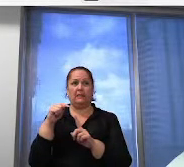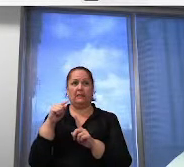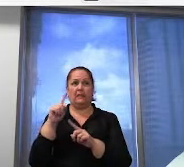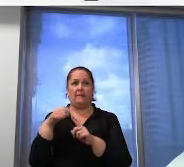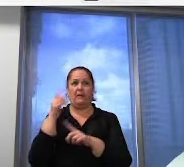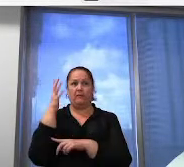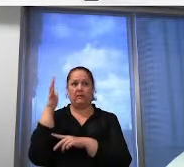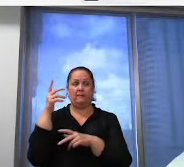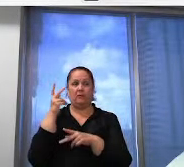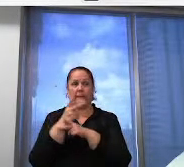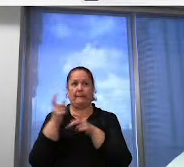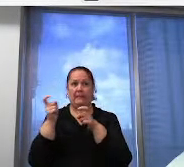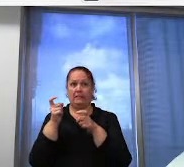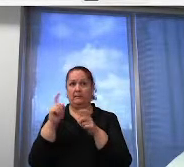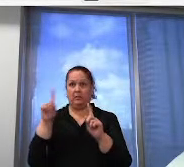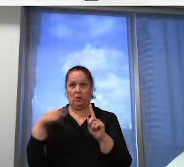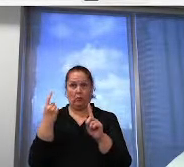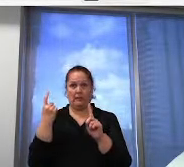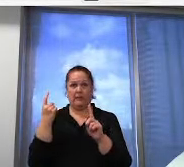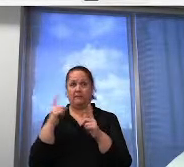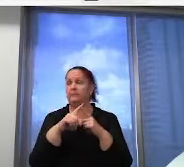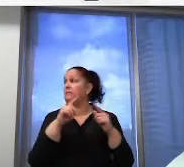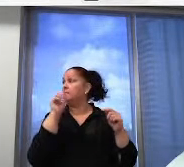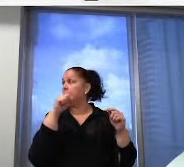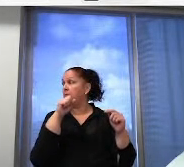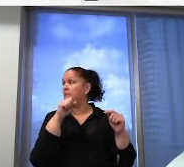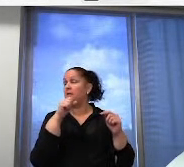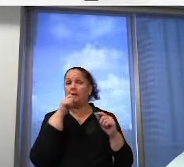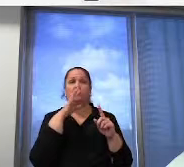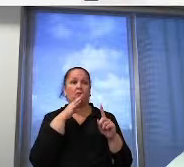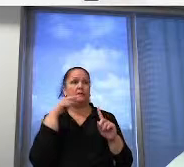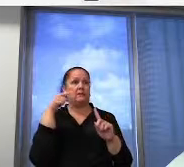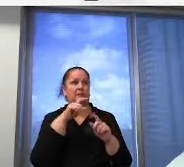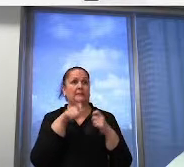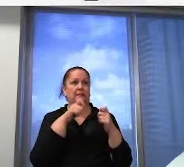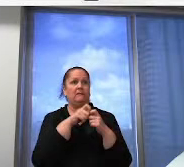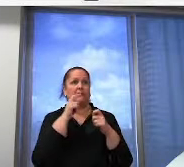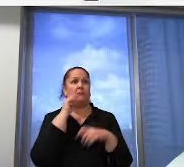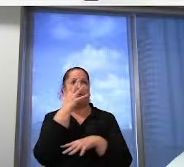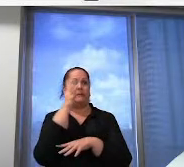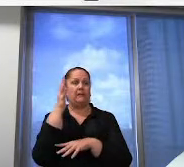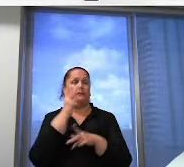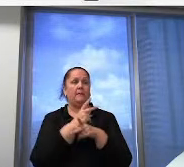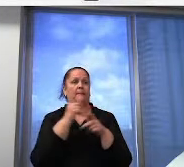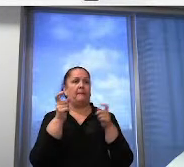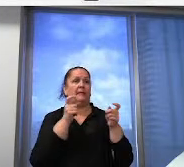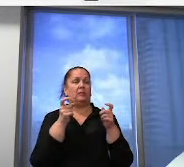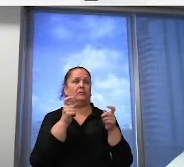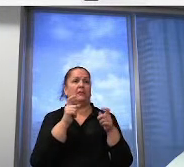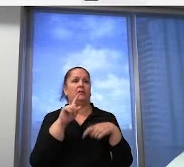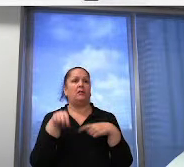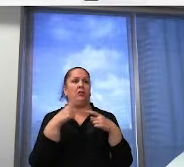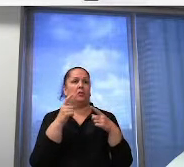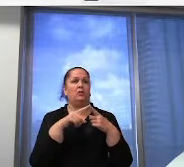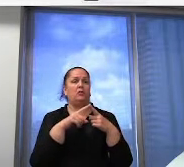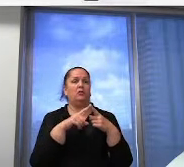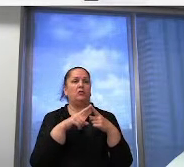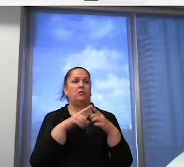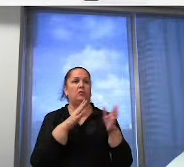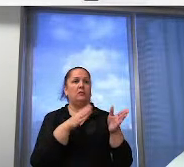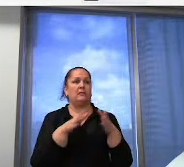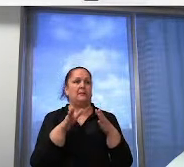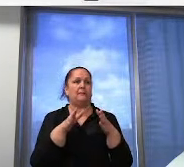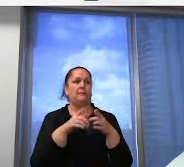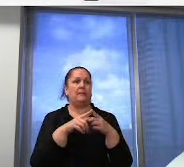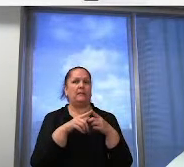or about vegetation management? Yes, I was specifically talking about vegetation management, and again, just the planned